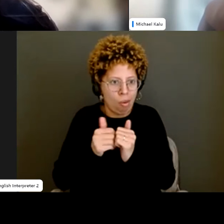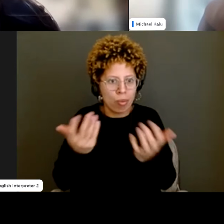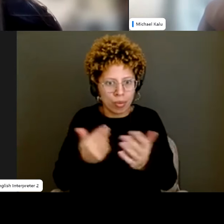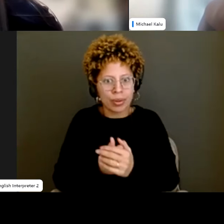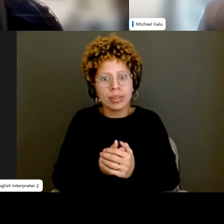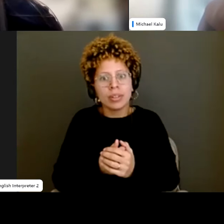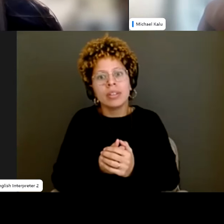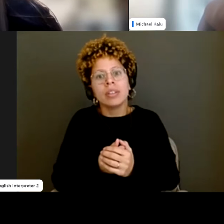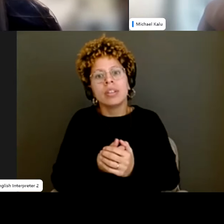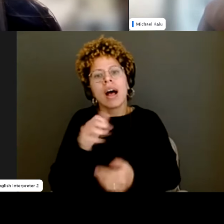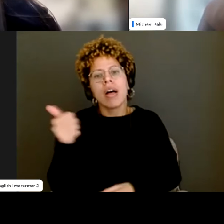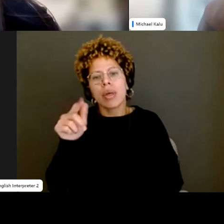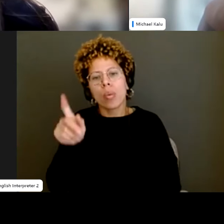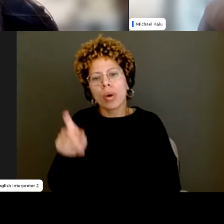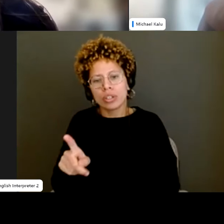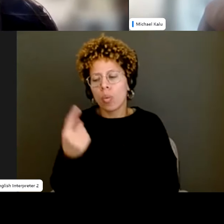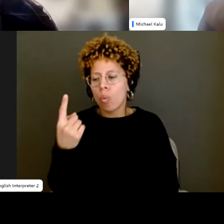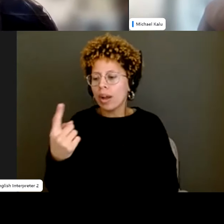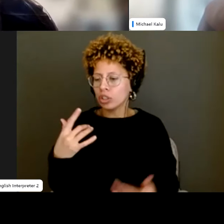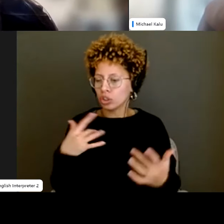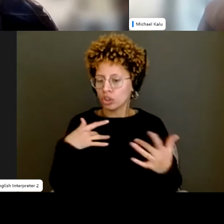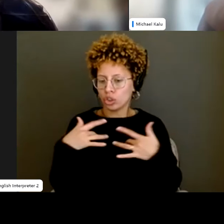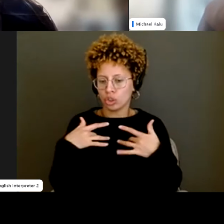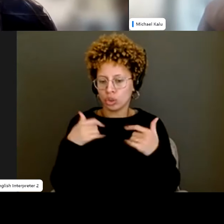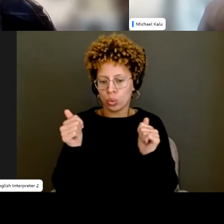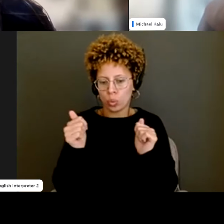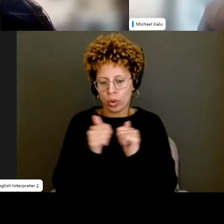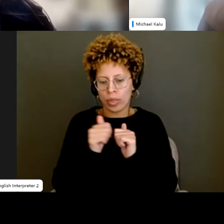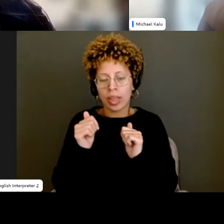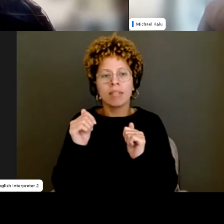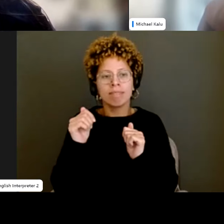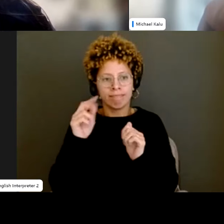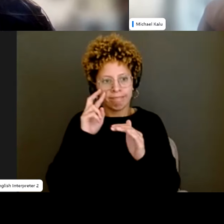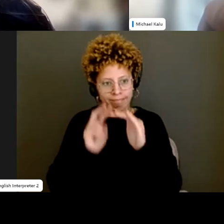is one concern with expected increase in dementia?